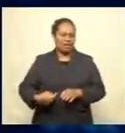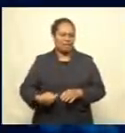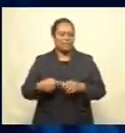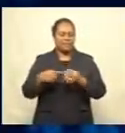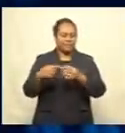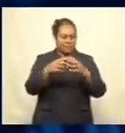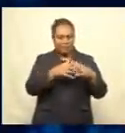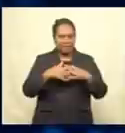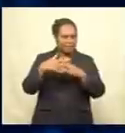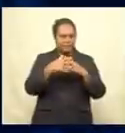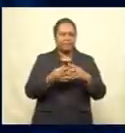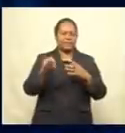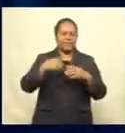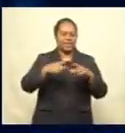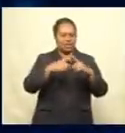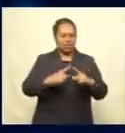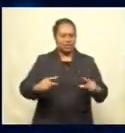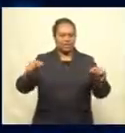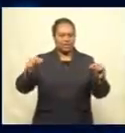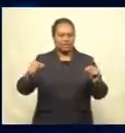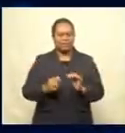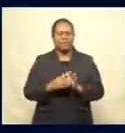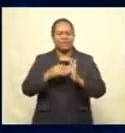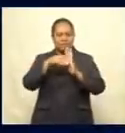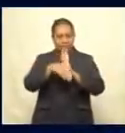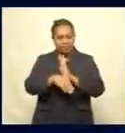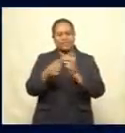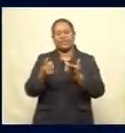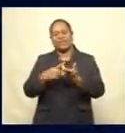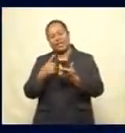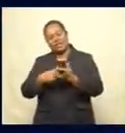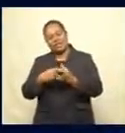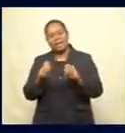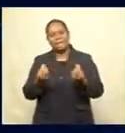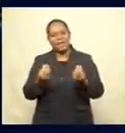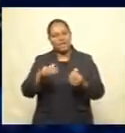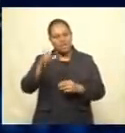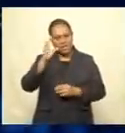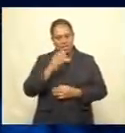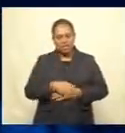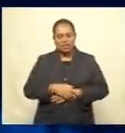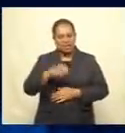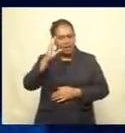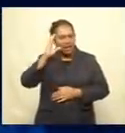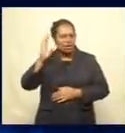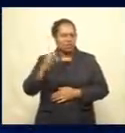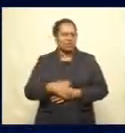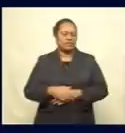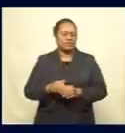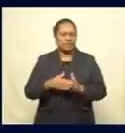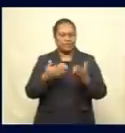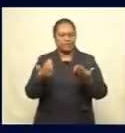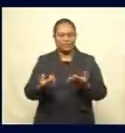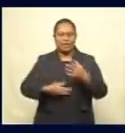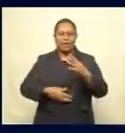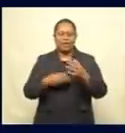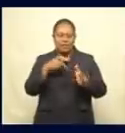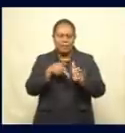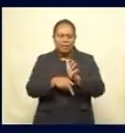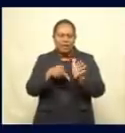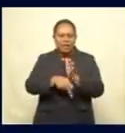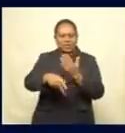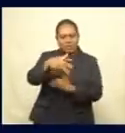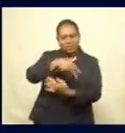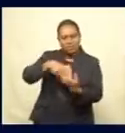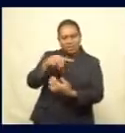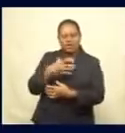dollar and the Japanese yen. It fell against all other major currencies. And onto the commodities market, prices were mixed.